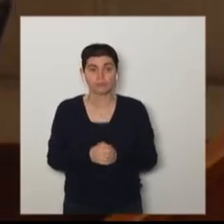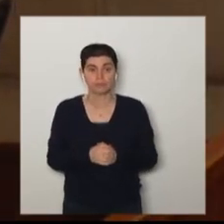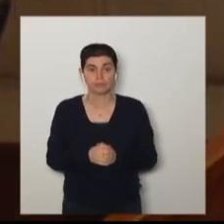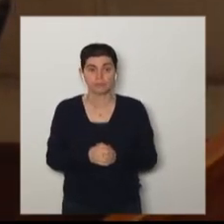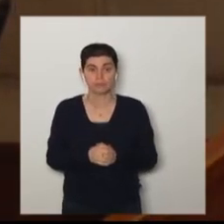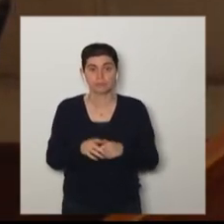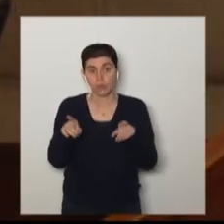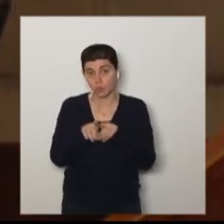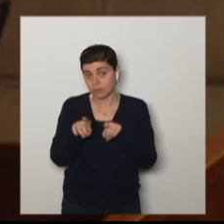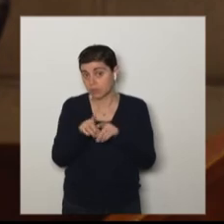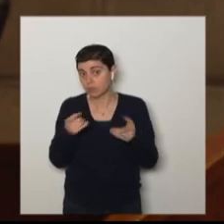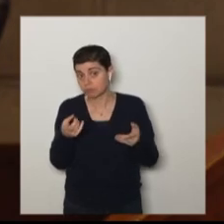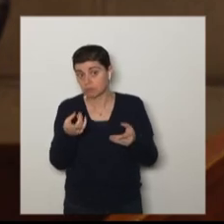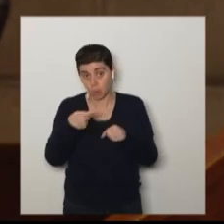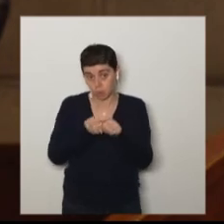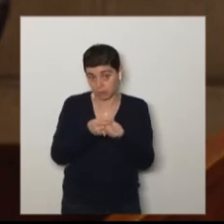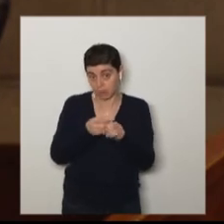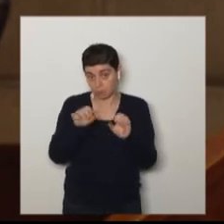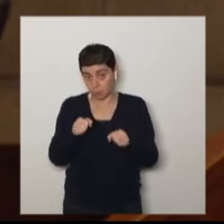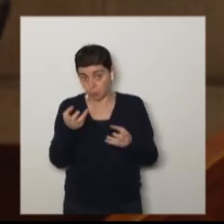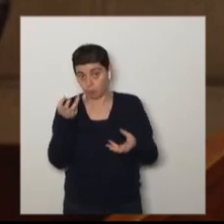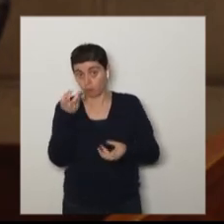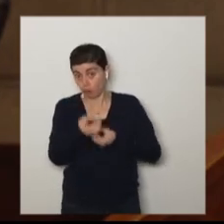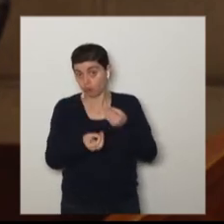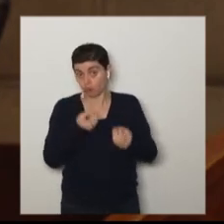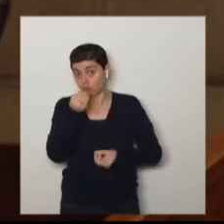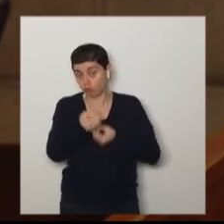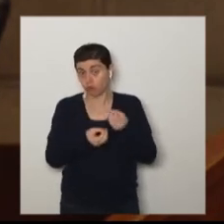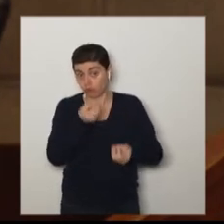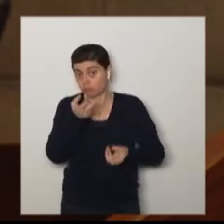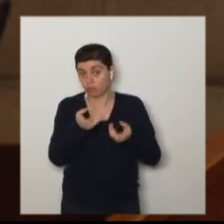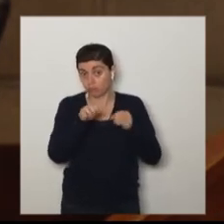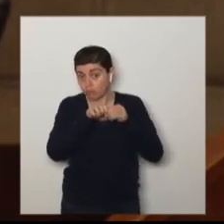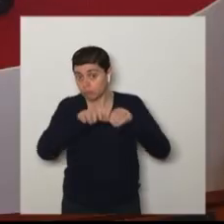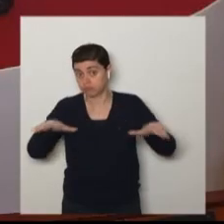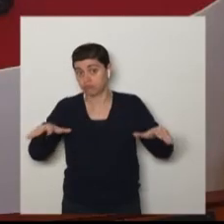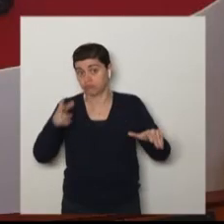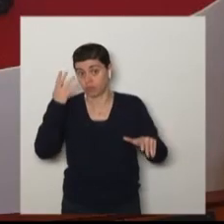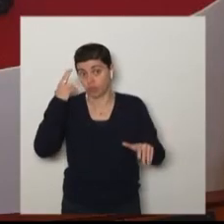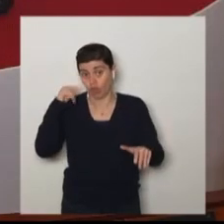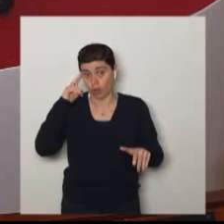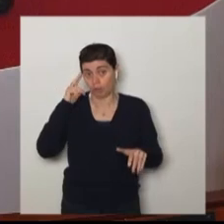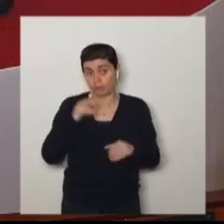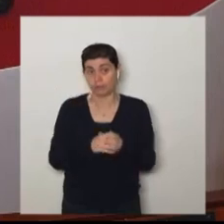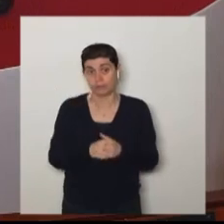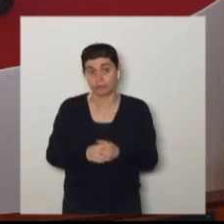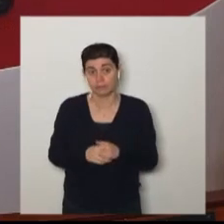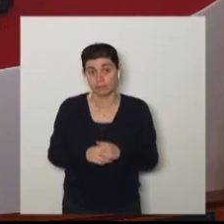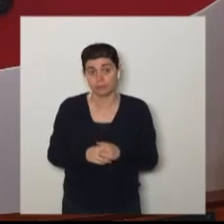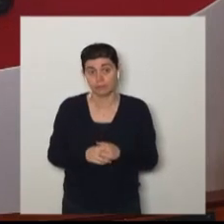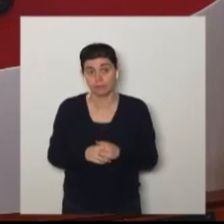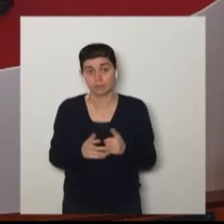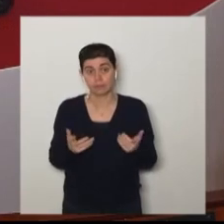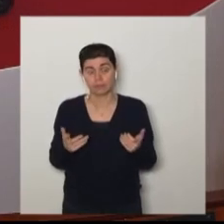be existing and then generalize in the Europe, if it's possible, for because they're working where they